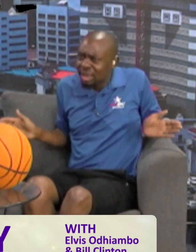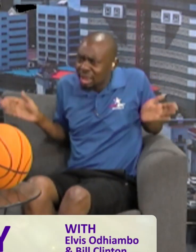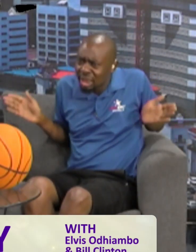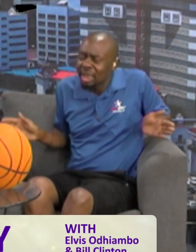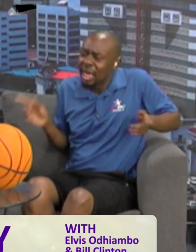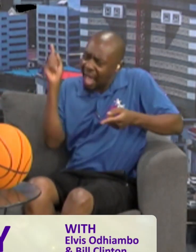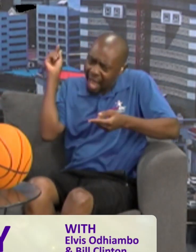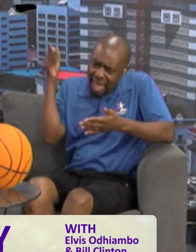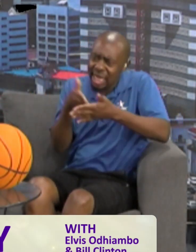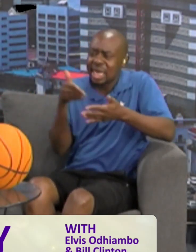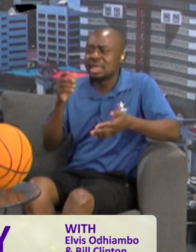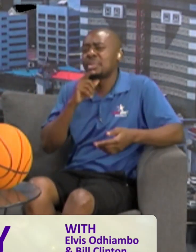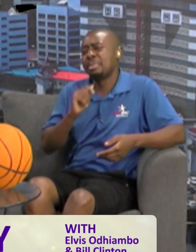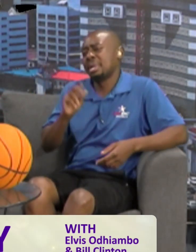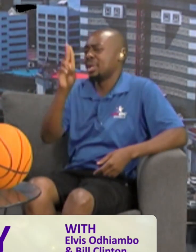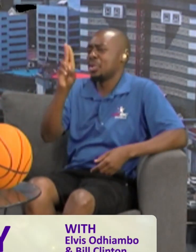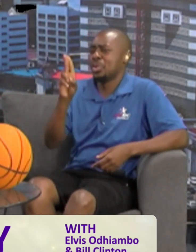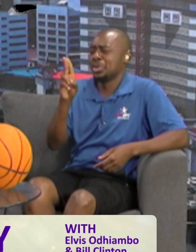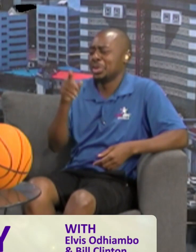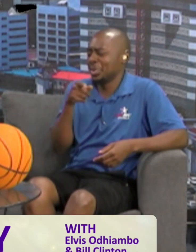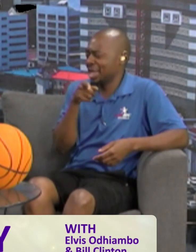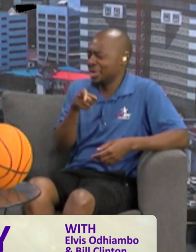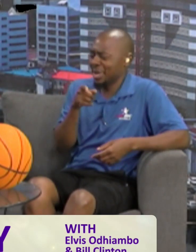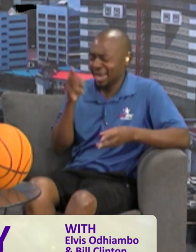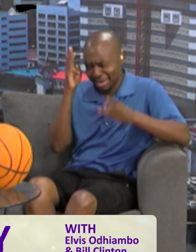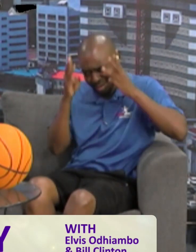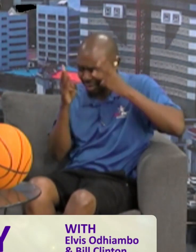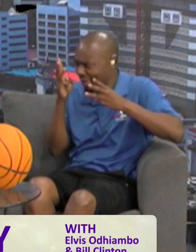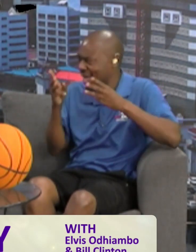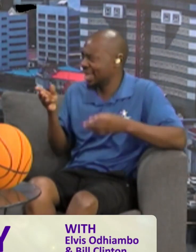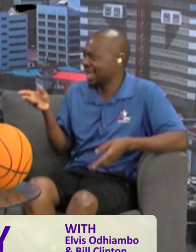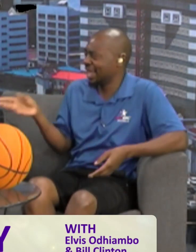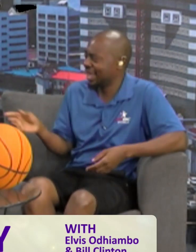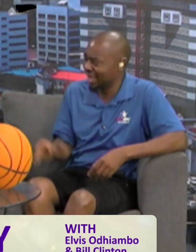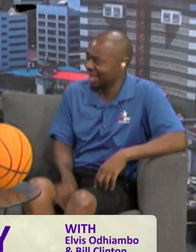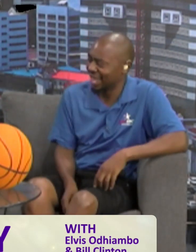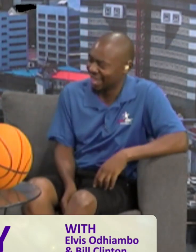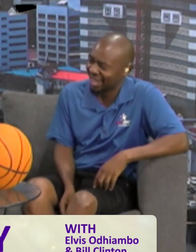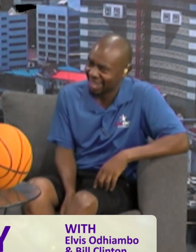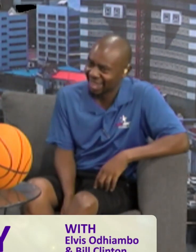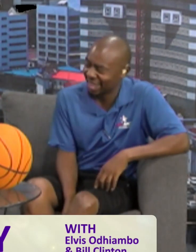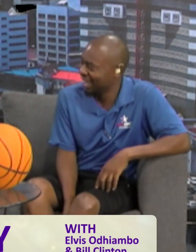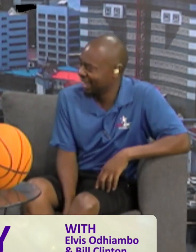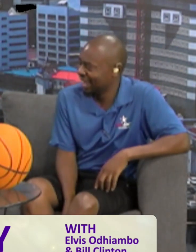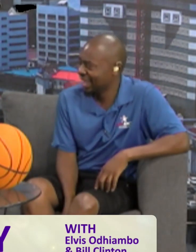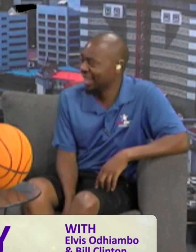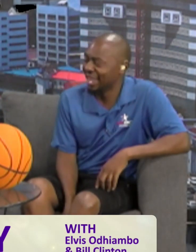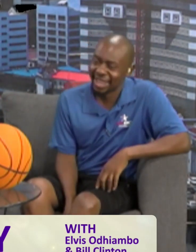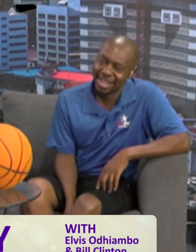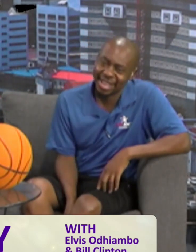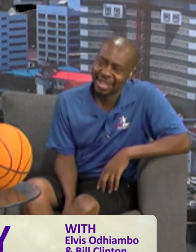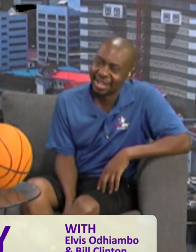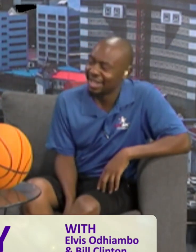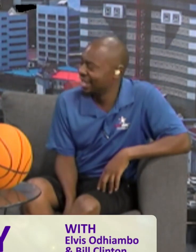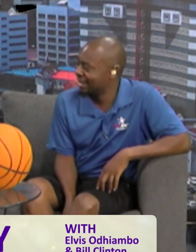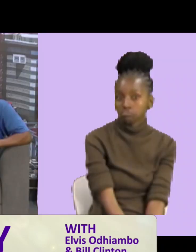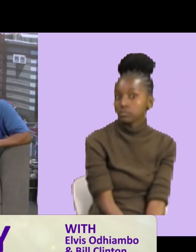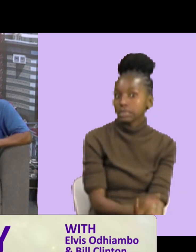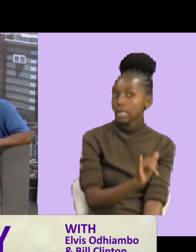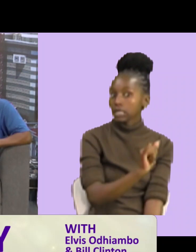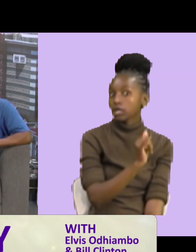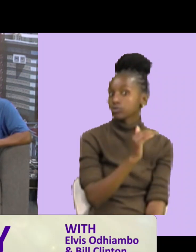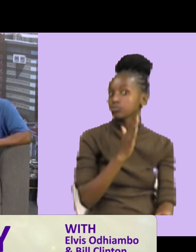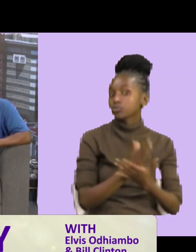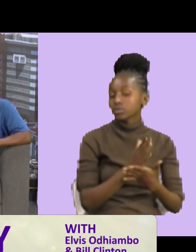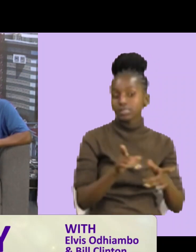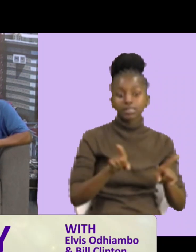always, defending strong, and that is defending against Manchester United. Right. That is the only area of worry that I have. That I accept.